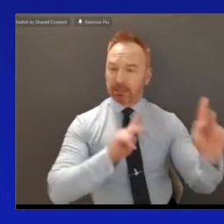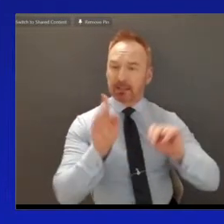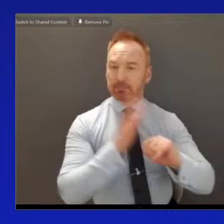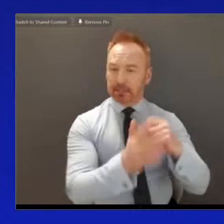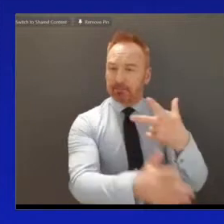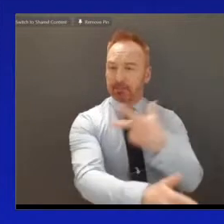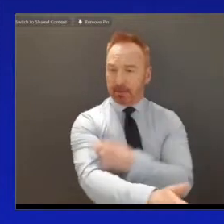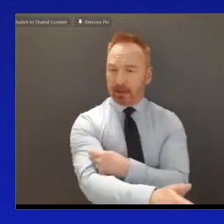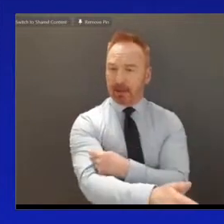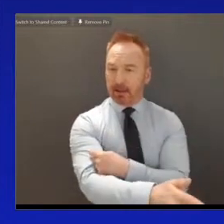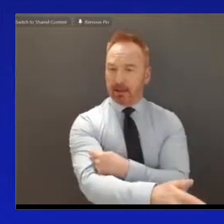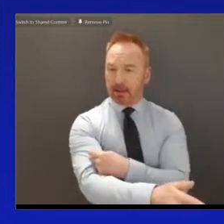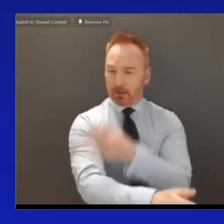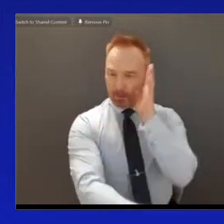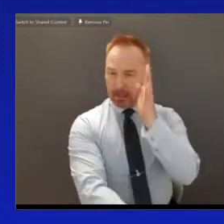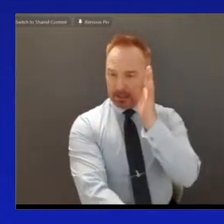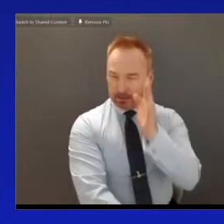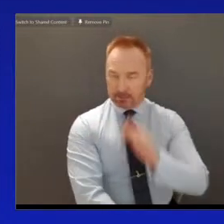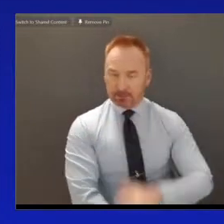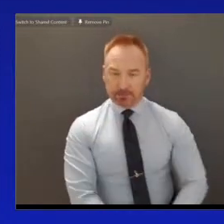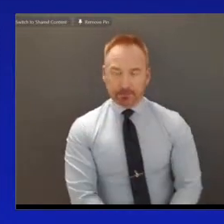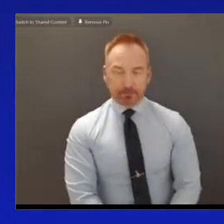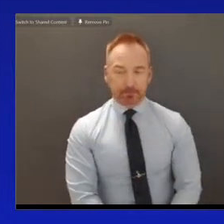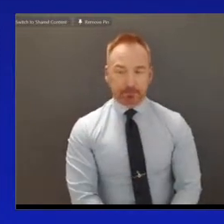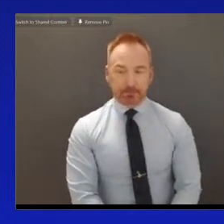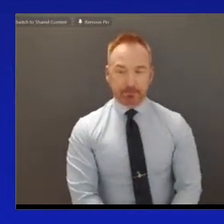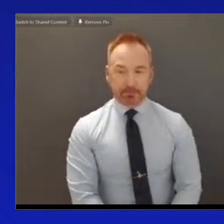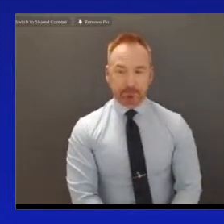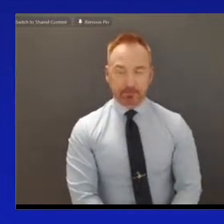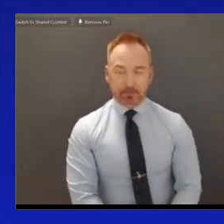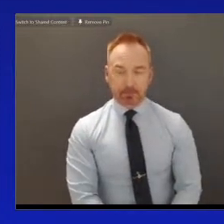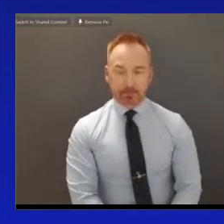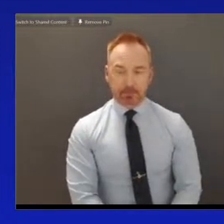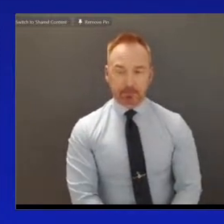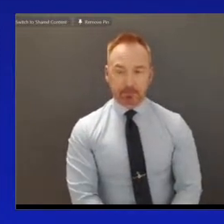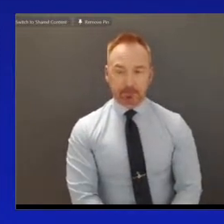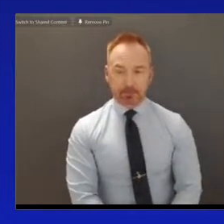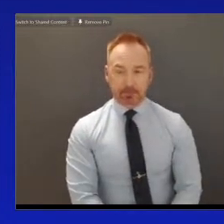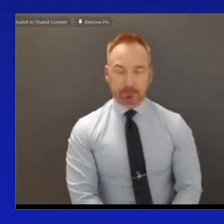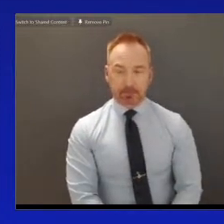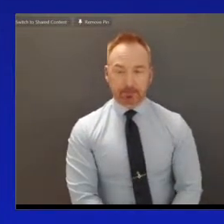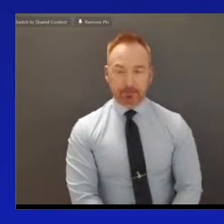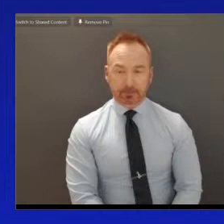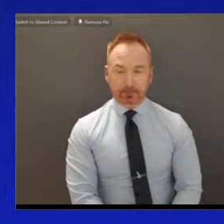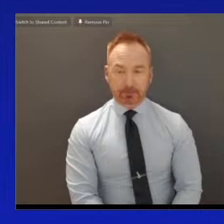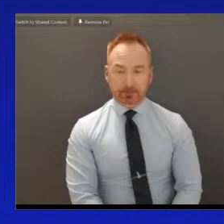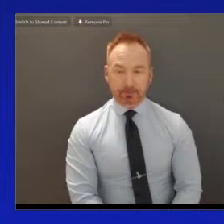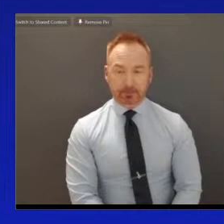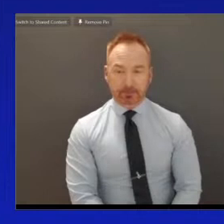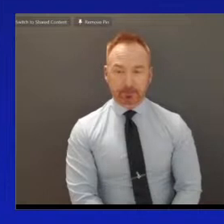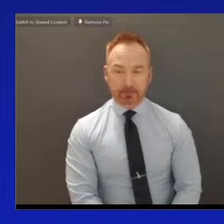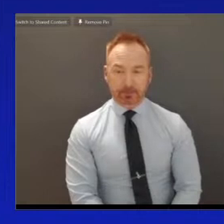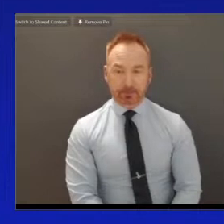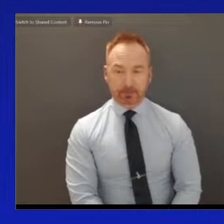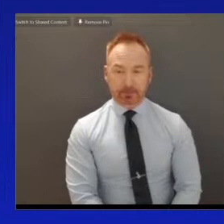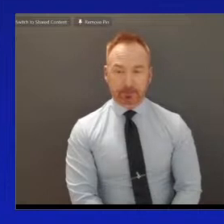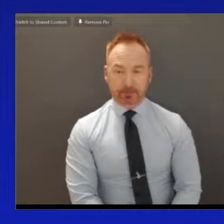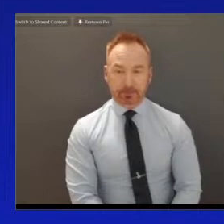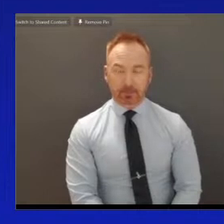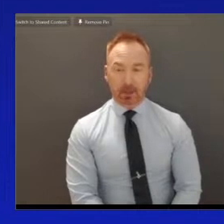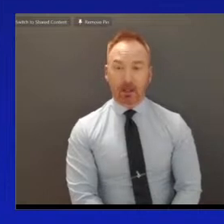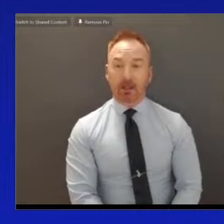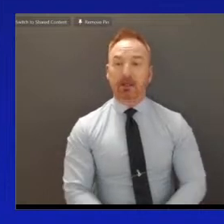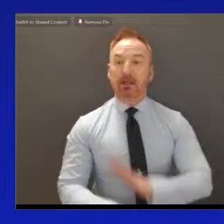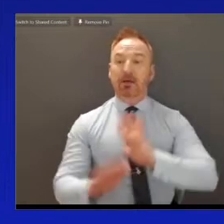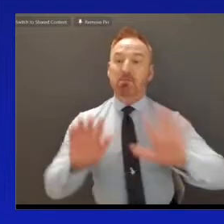stood up. 4 community clinics are ready to open, subject to vaccine availability. Contingency freezers and other supplies